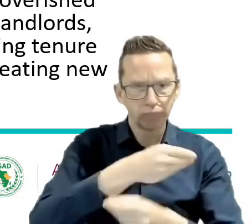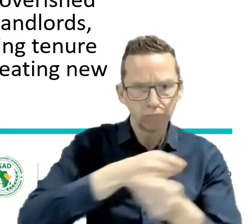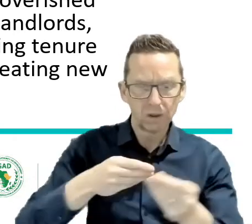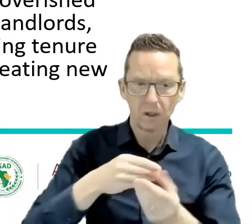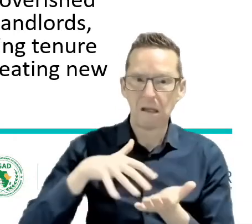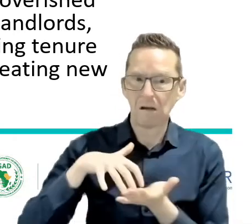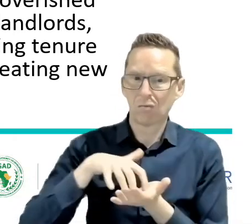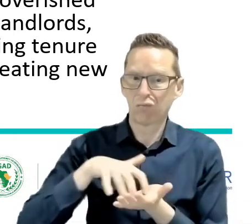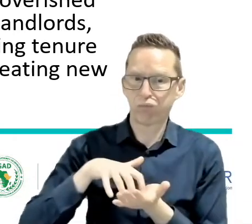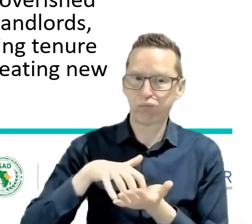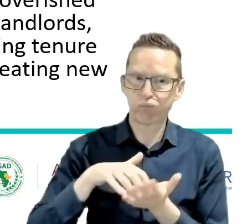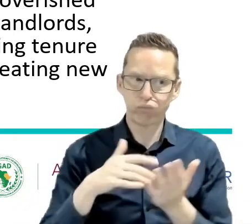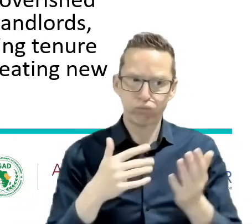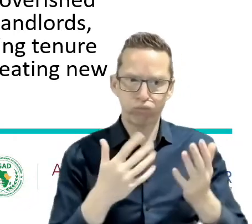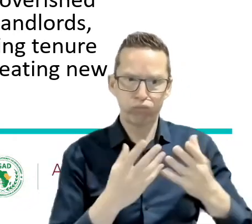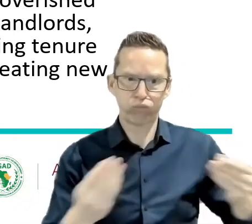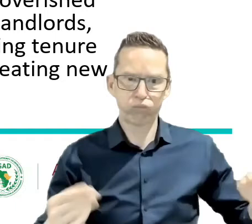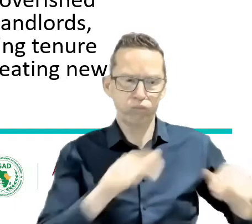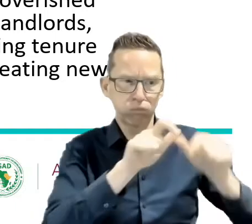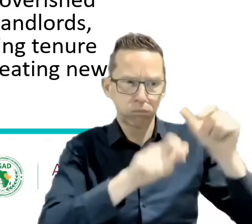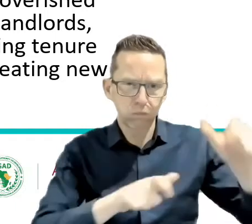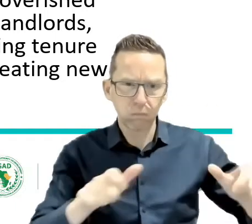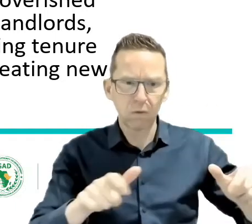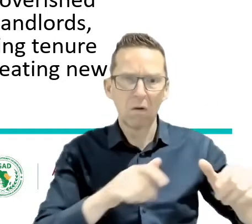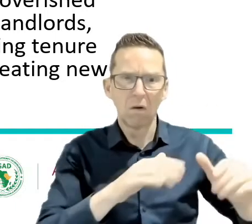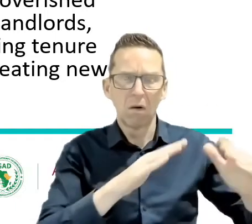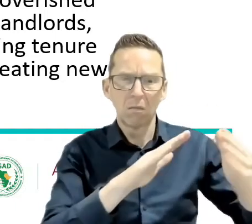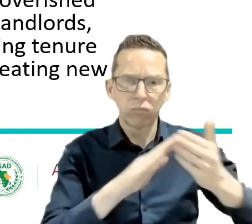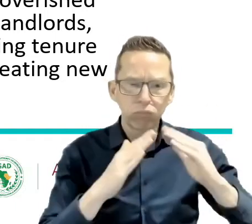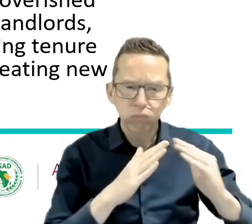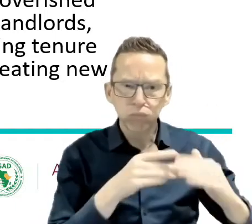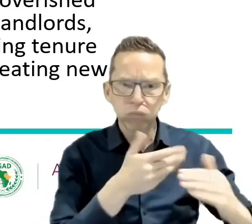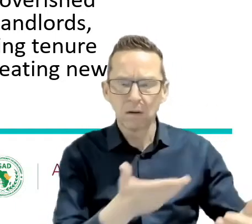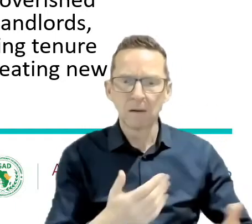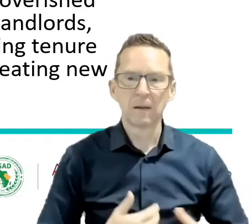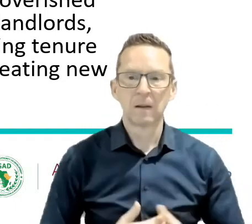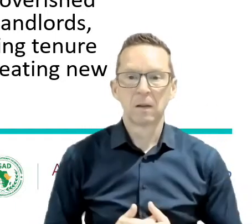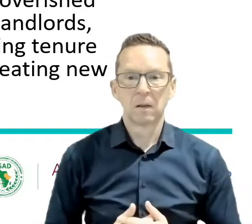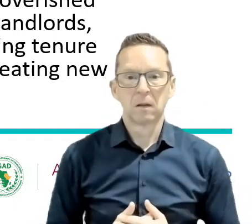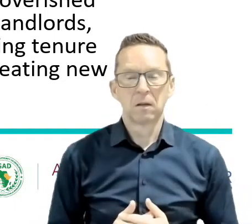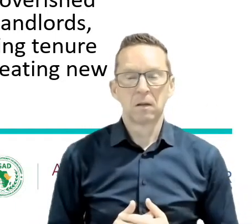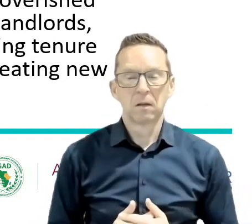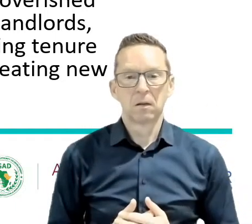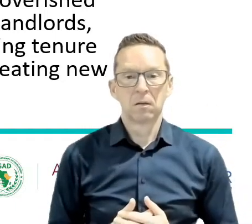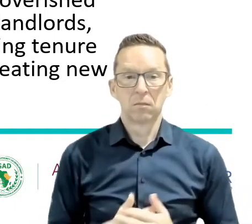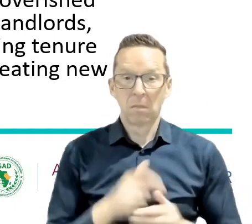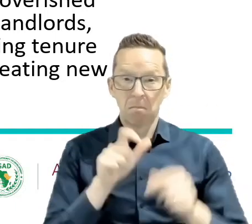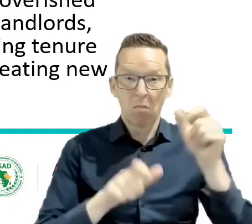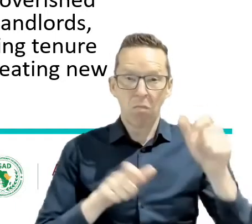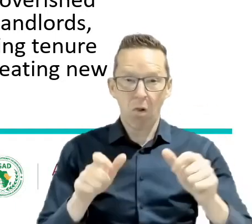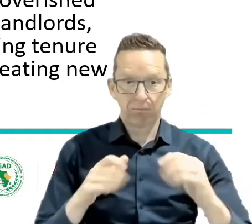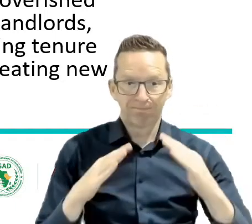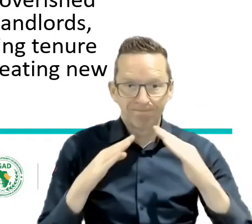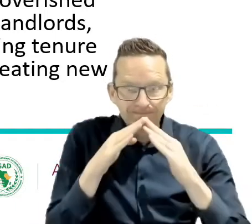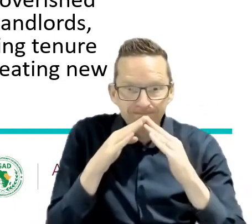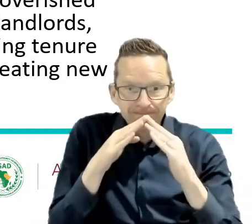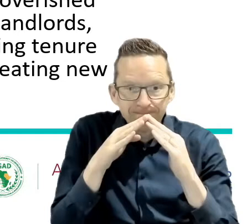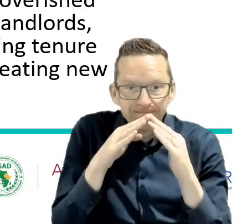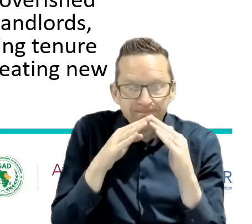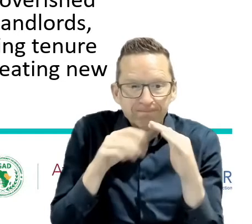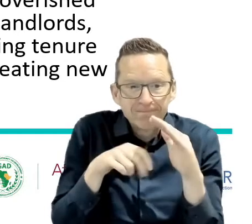resource duress. With people confined to their homes and much of the economy curtailed, income streams